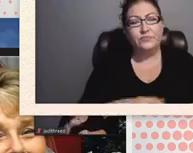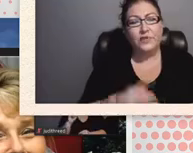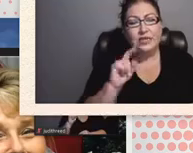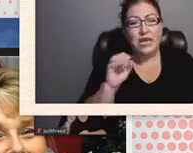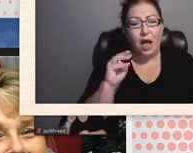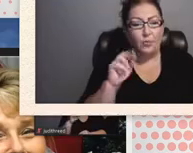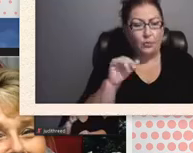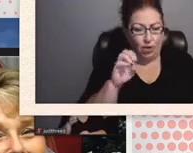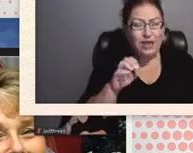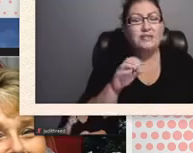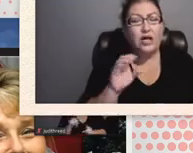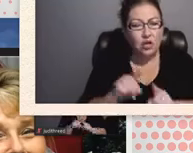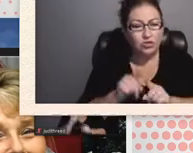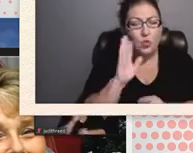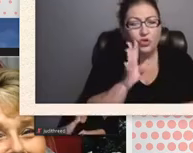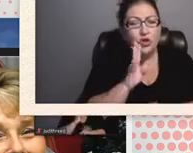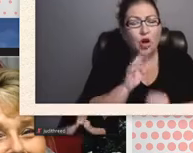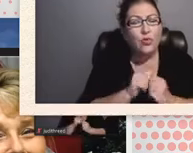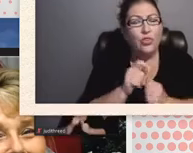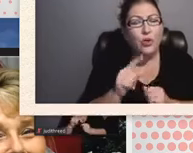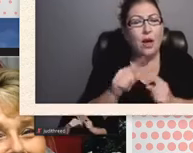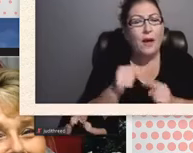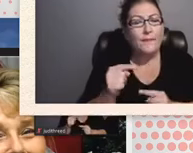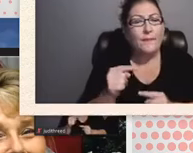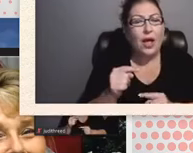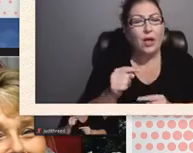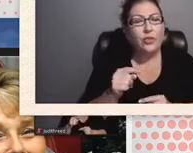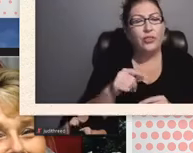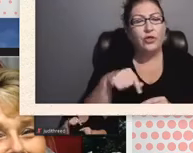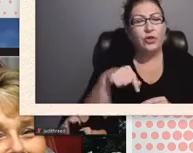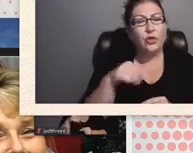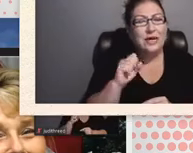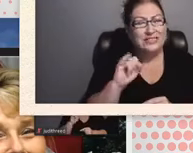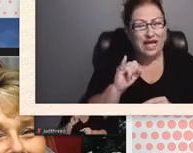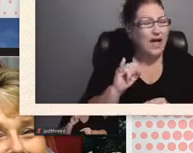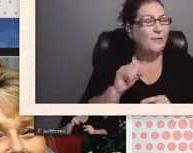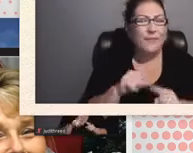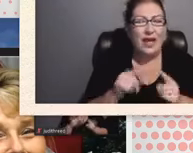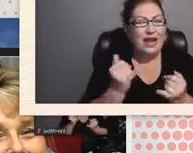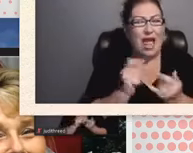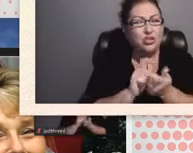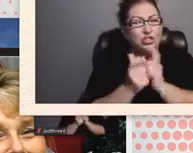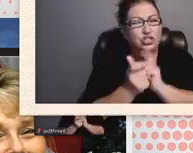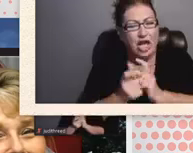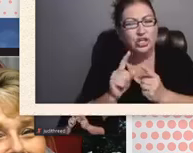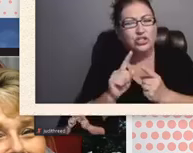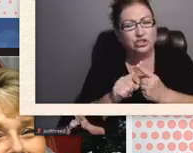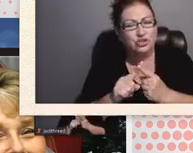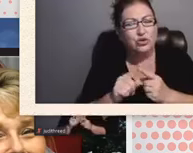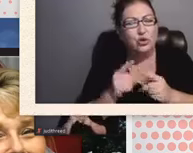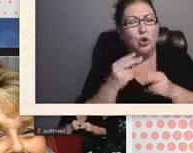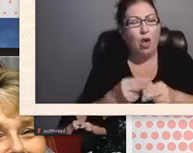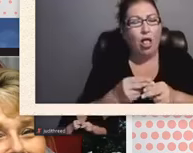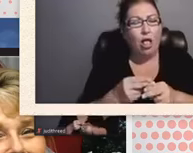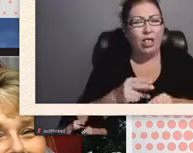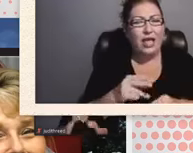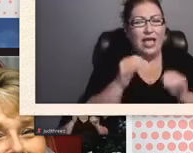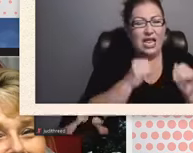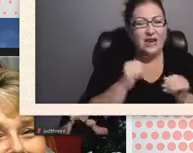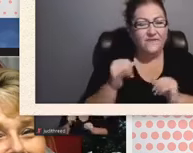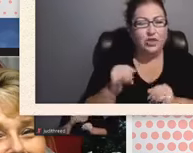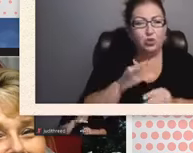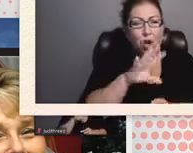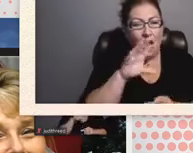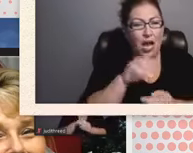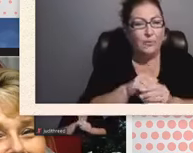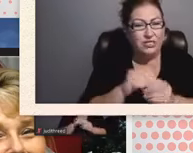going to talk with you about the QSI, as you know it, but it's now been changed to, and we call it Individual Comprehensive